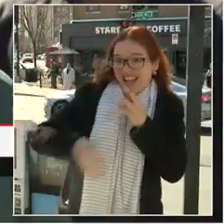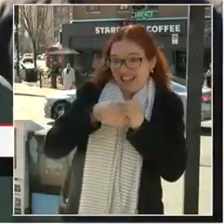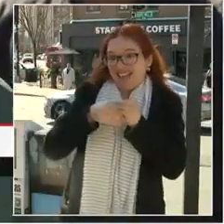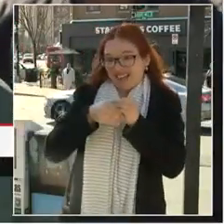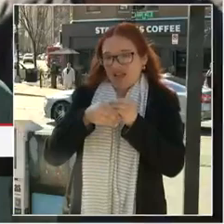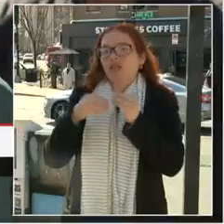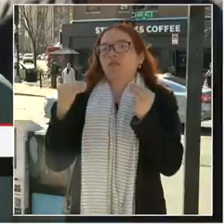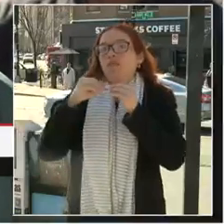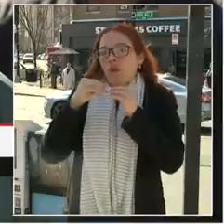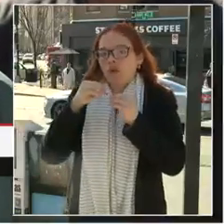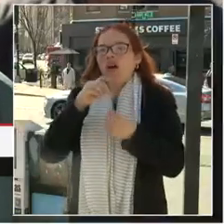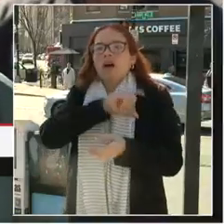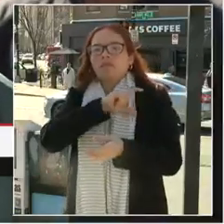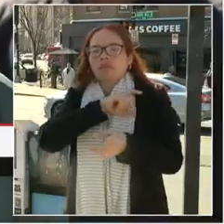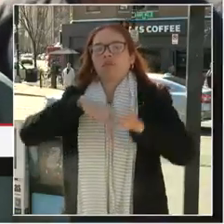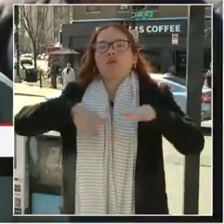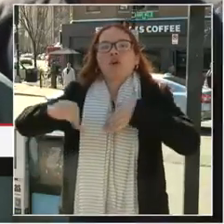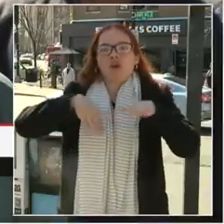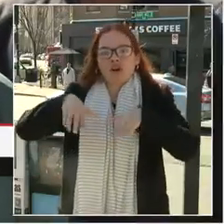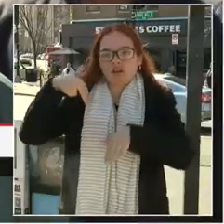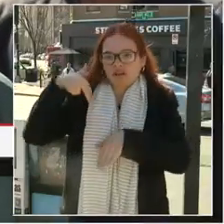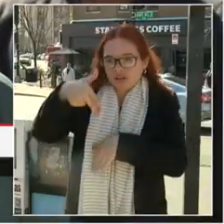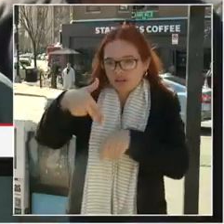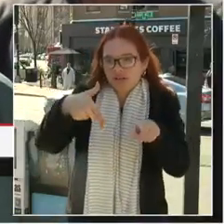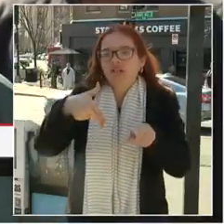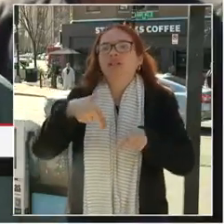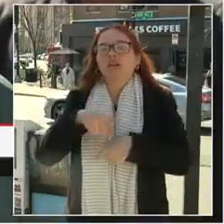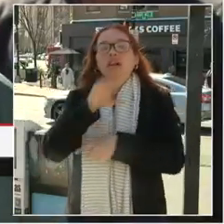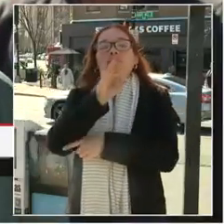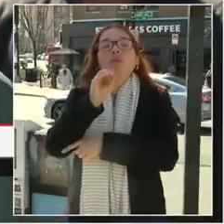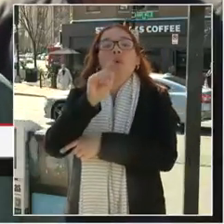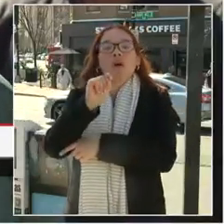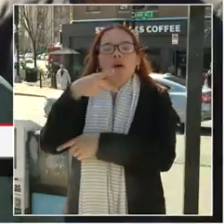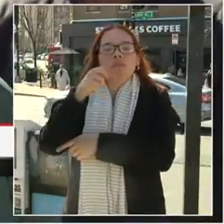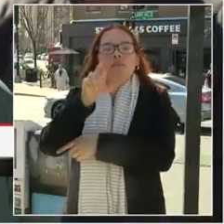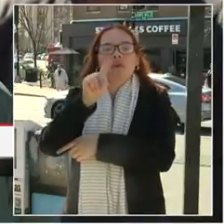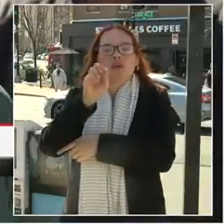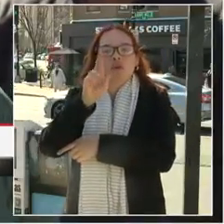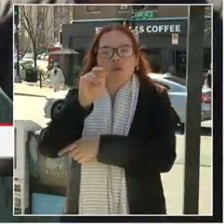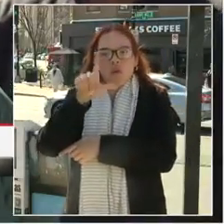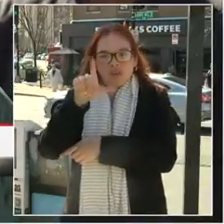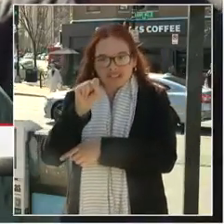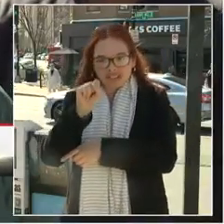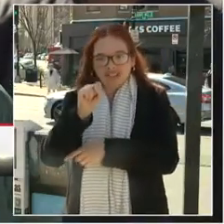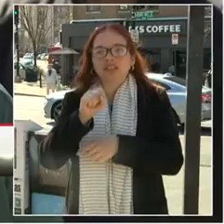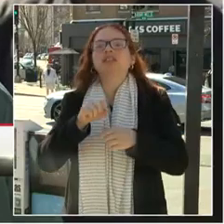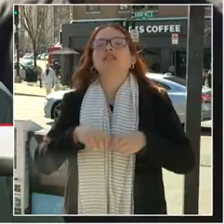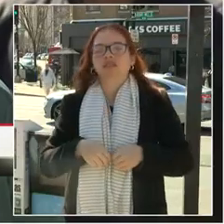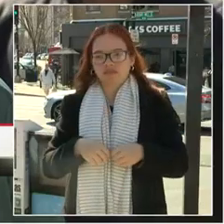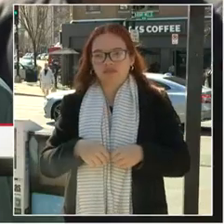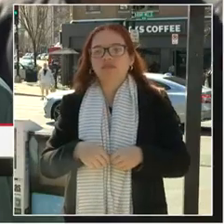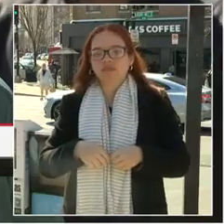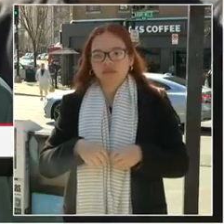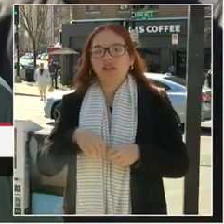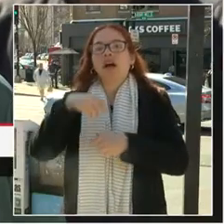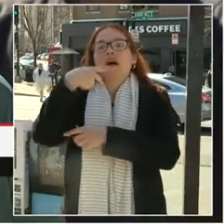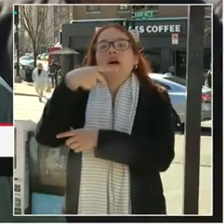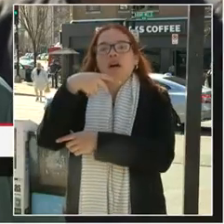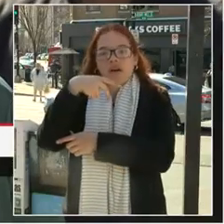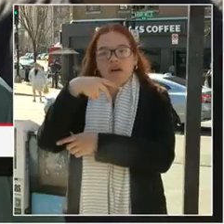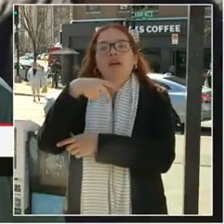Mount Pleasant, which is also a part of the 3rd District. And I know that the businesses and neighbors have